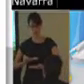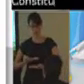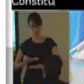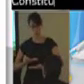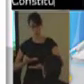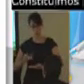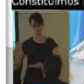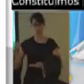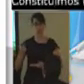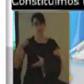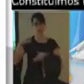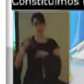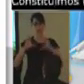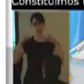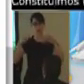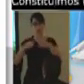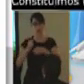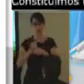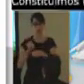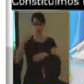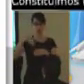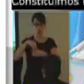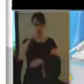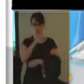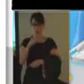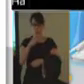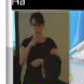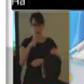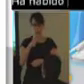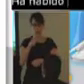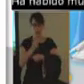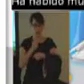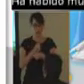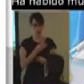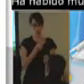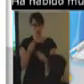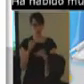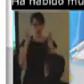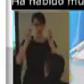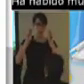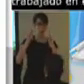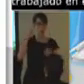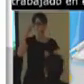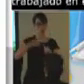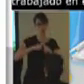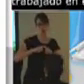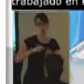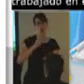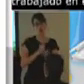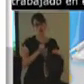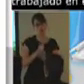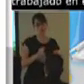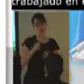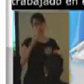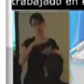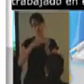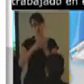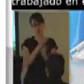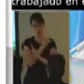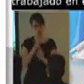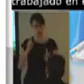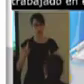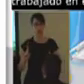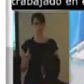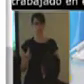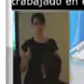a multidisciplinary team involving many people in this project. We had pedagogical experts, psychologists,